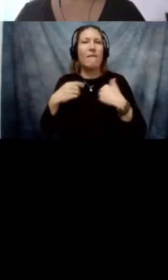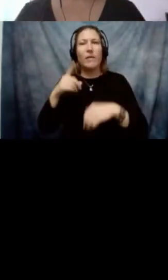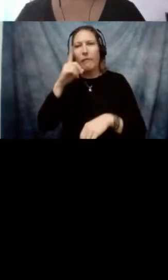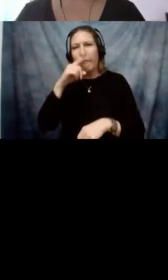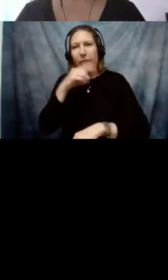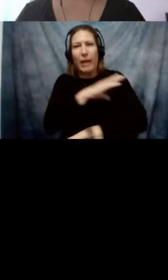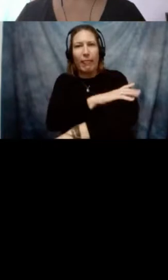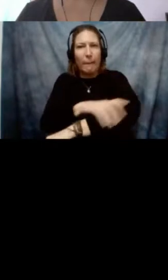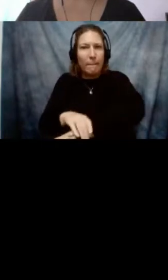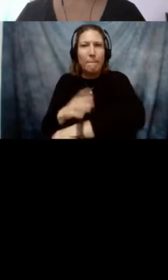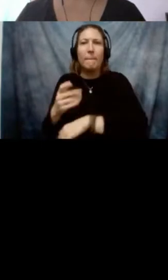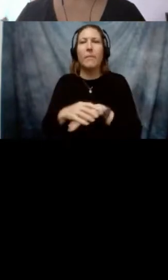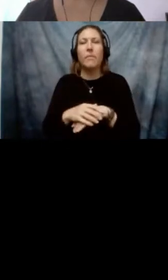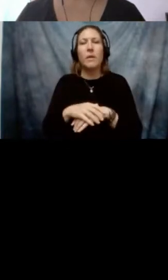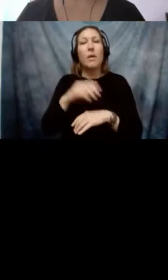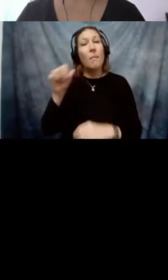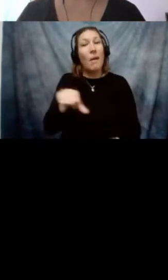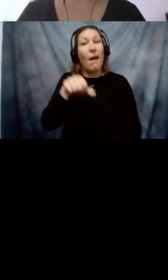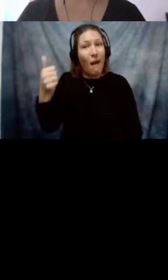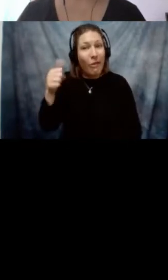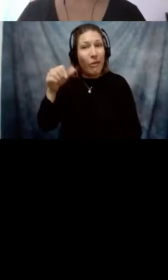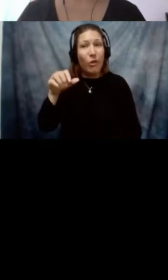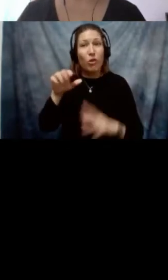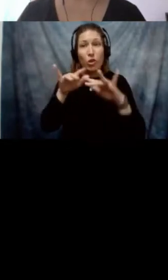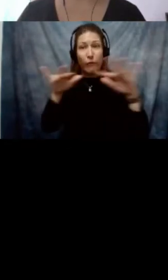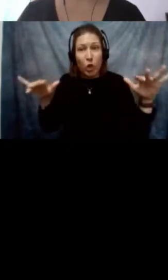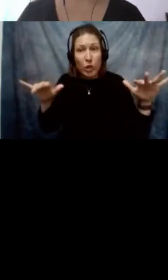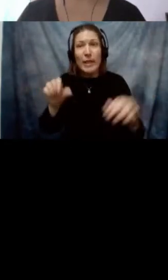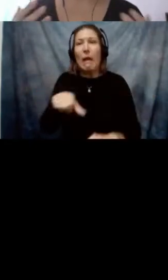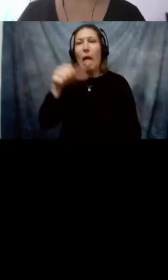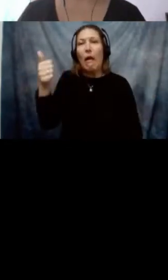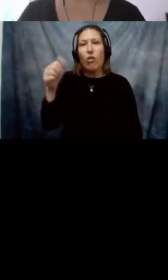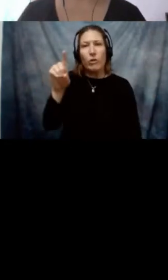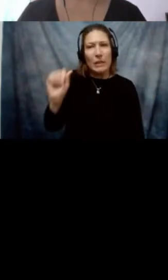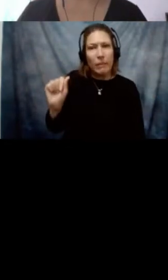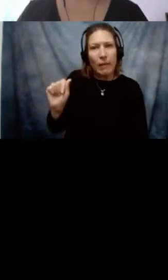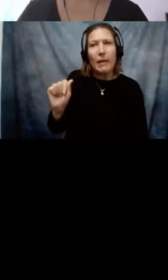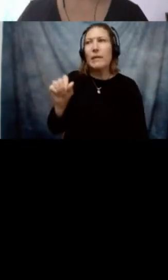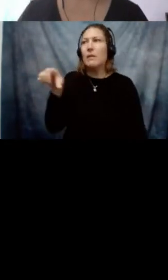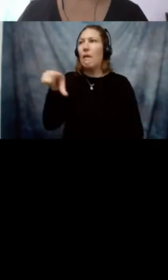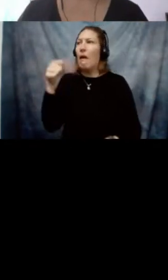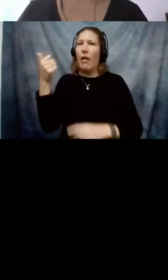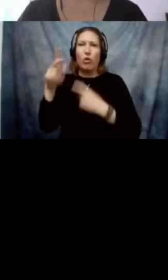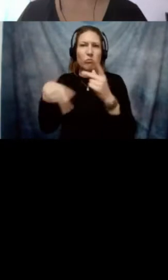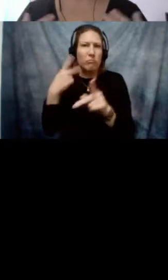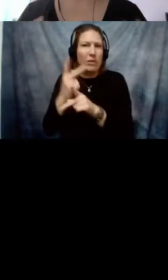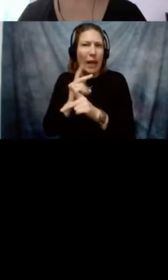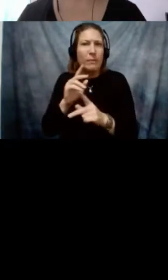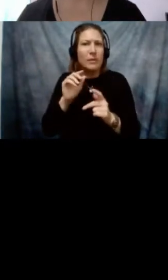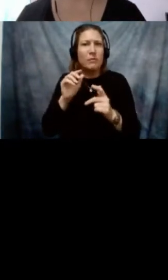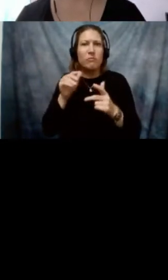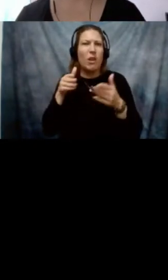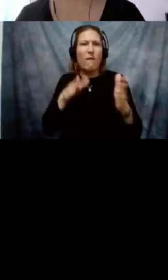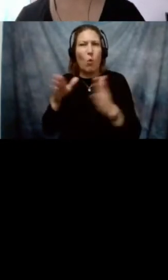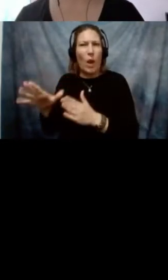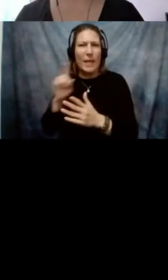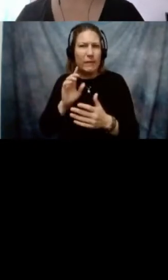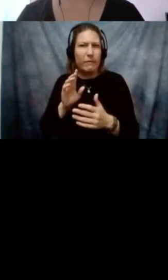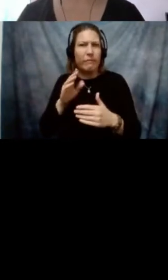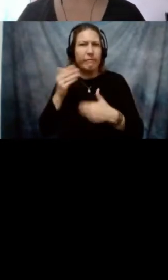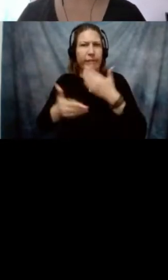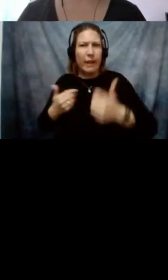types of learner diversity or learning challenges that we need to take into account when we're designing our training. So for example, there's that hidden learner challenge, like the